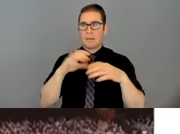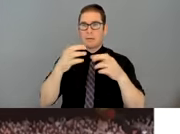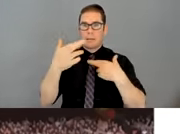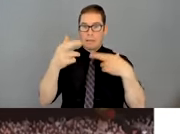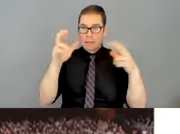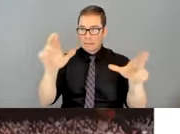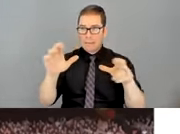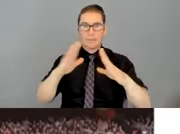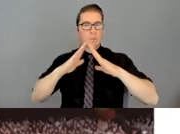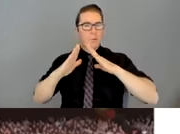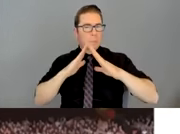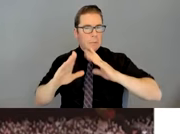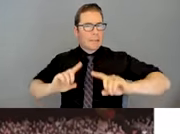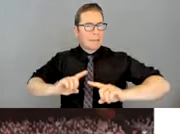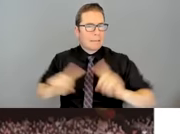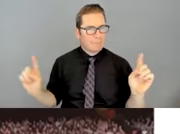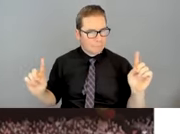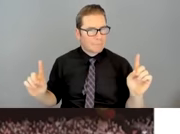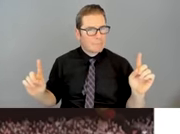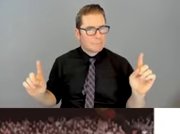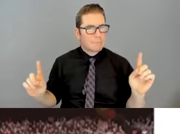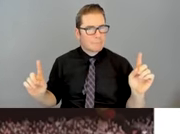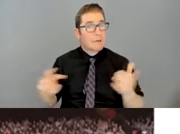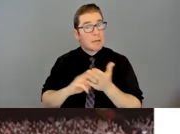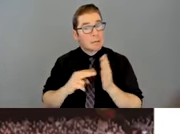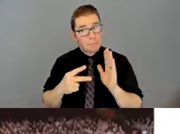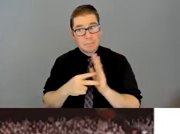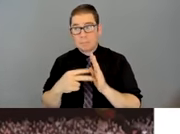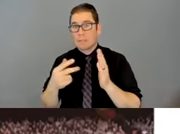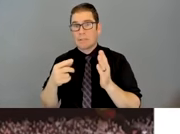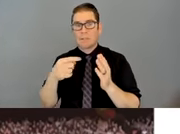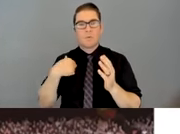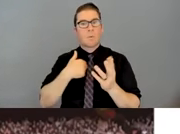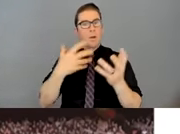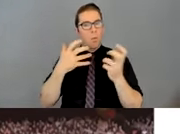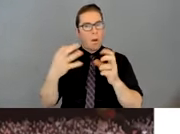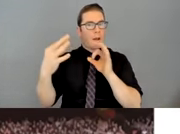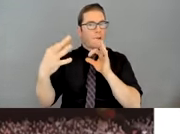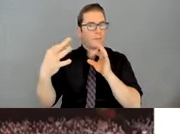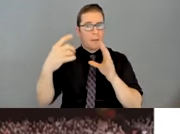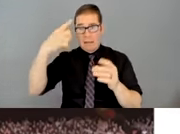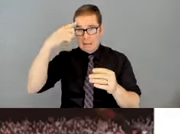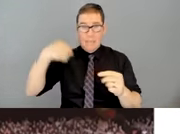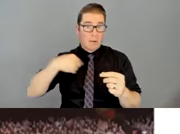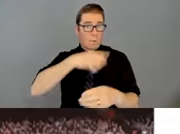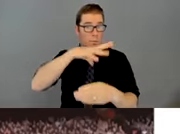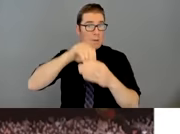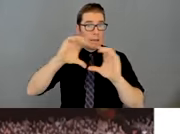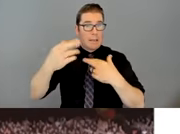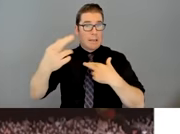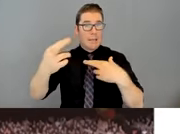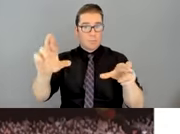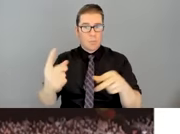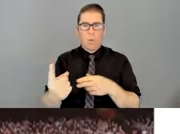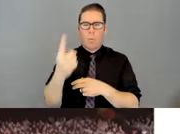them feedback and encouragement, because we want to know how we're doing. Think about when we're in the classroom. One of my deans, my dean that hired